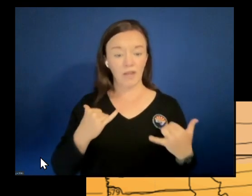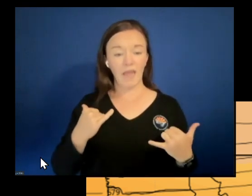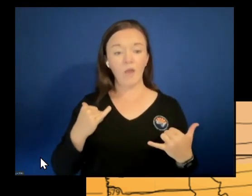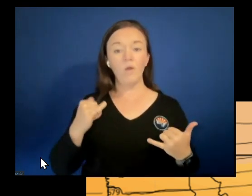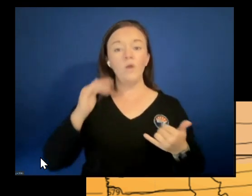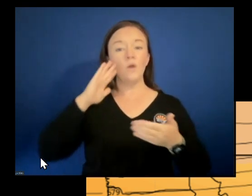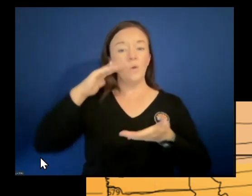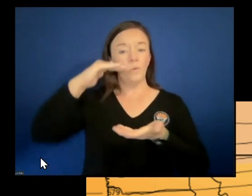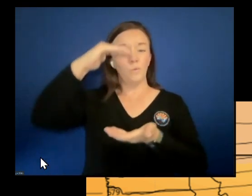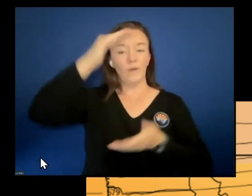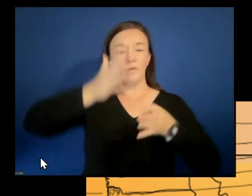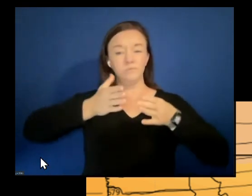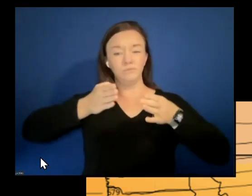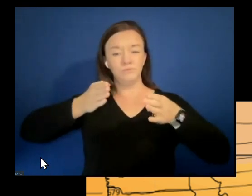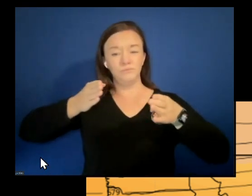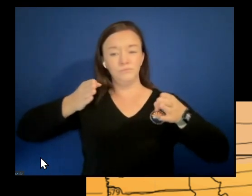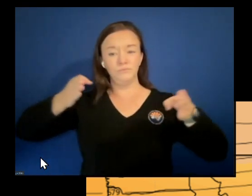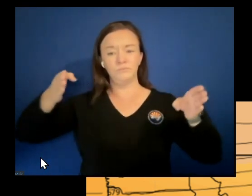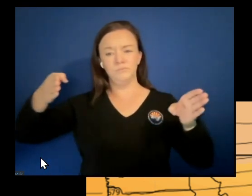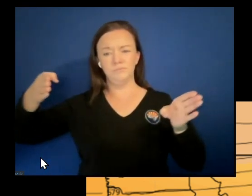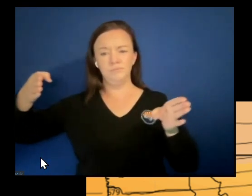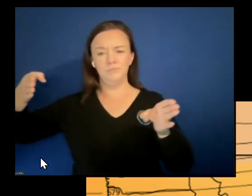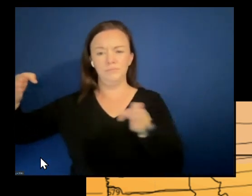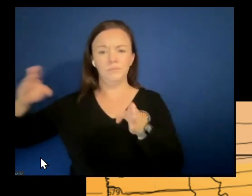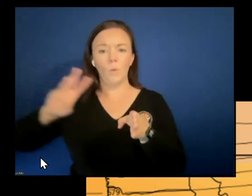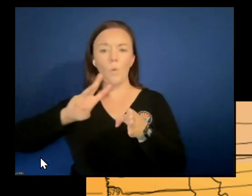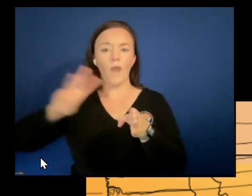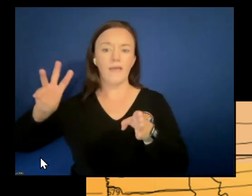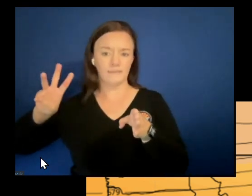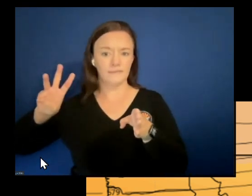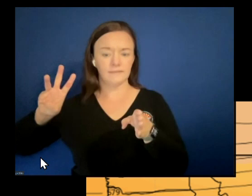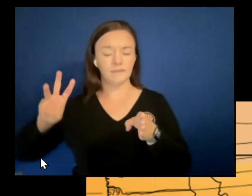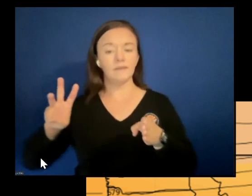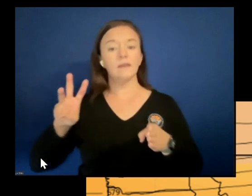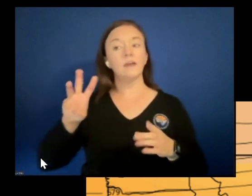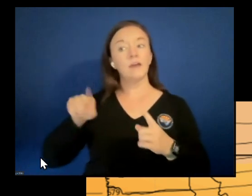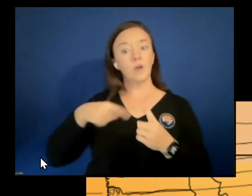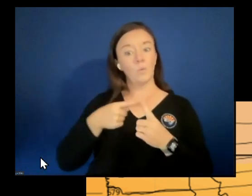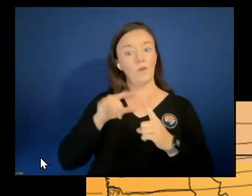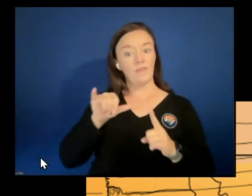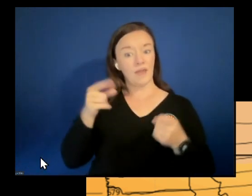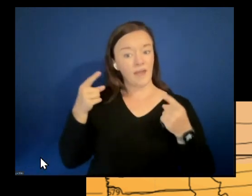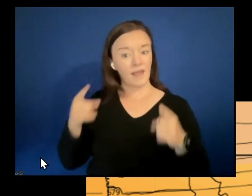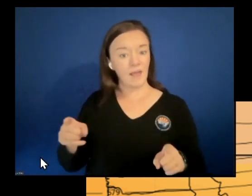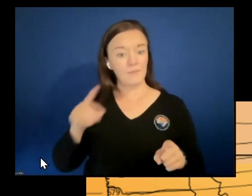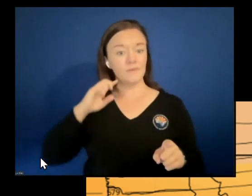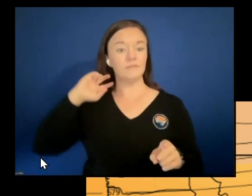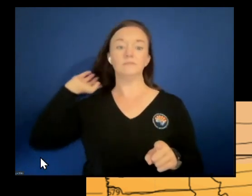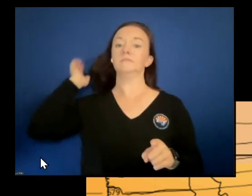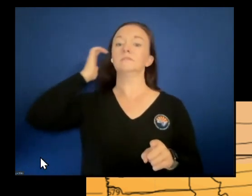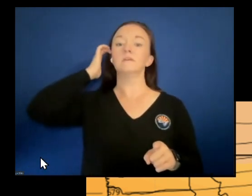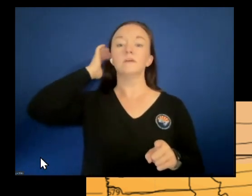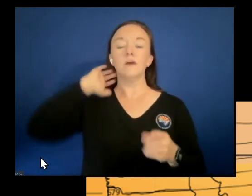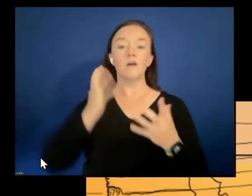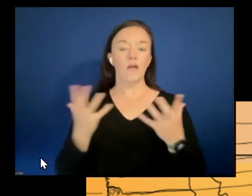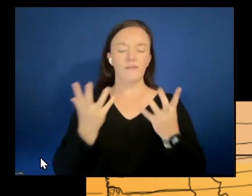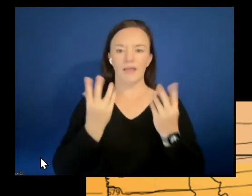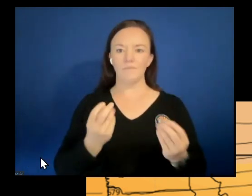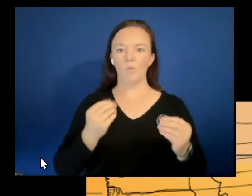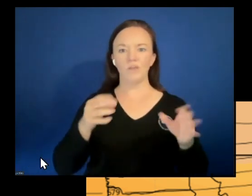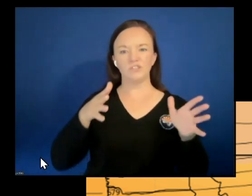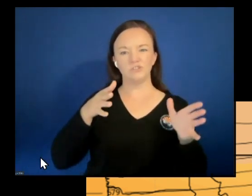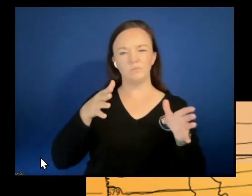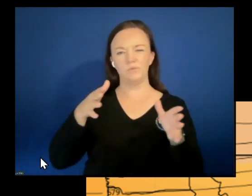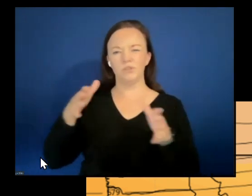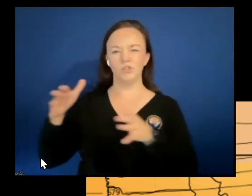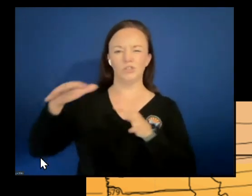move back towards the west. And when that happens, a lot of the moisture gets pushed basically further west. So we're kind of cutting off a lot